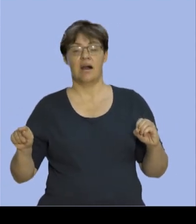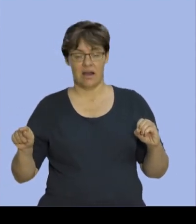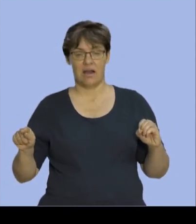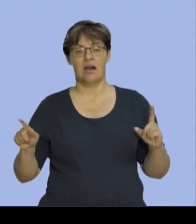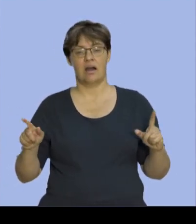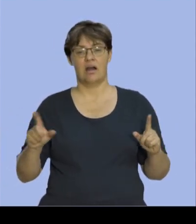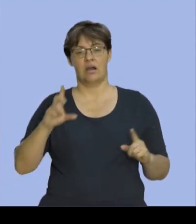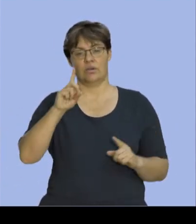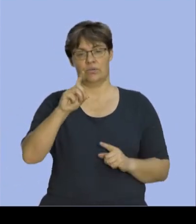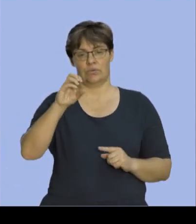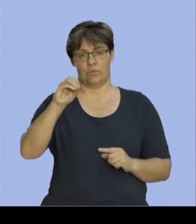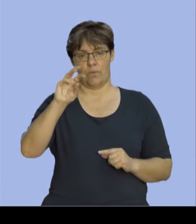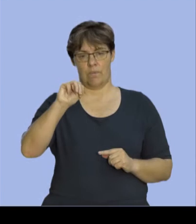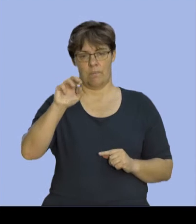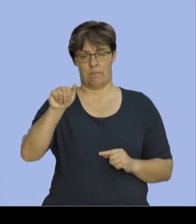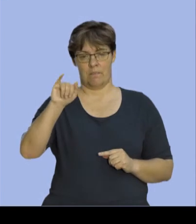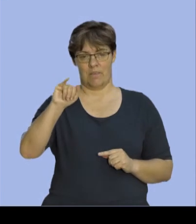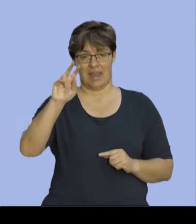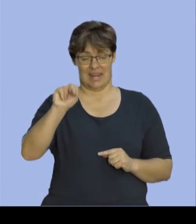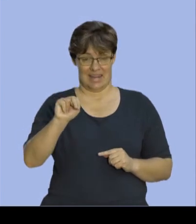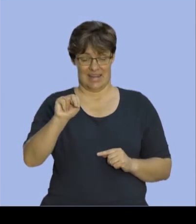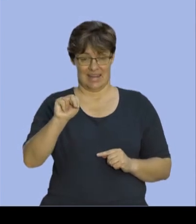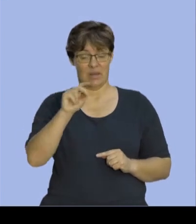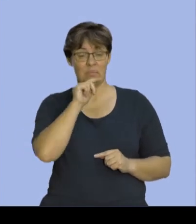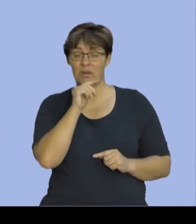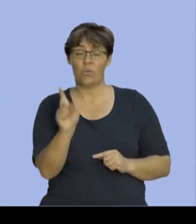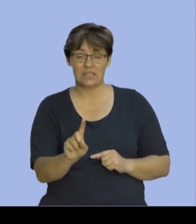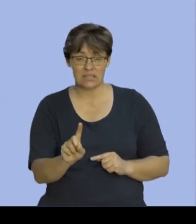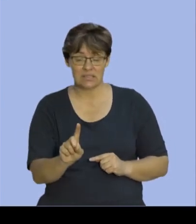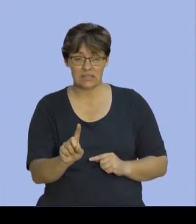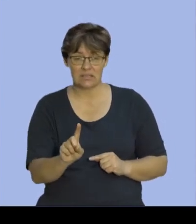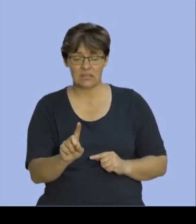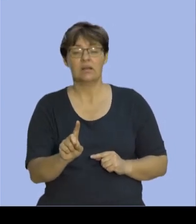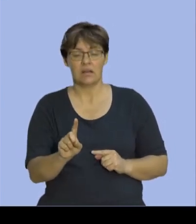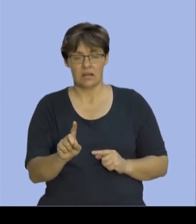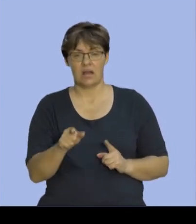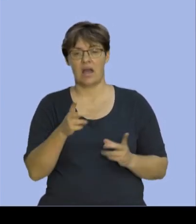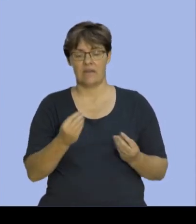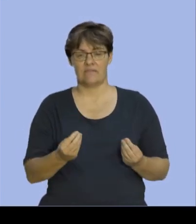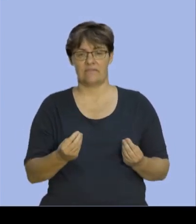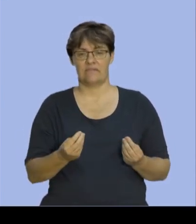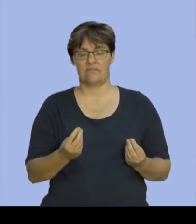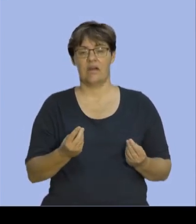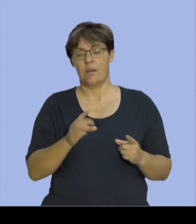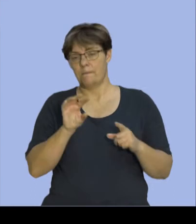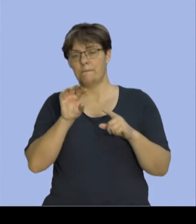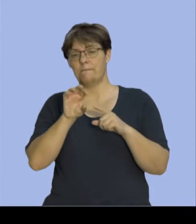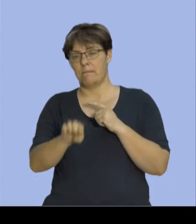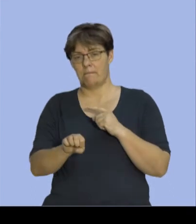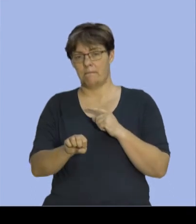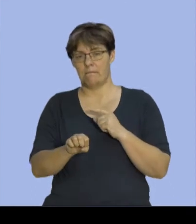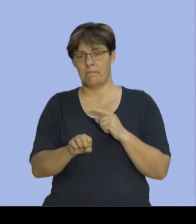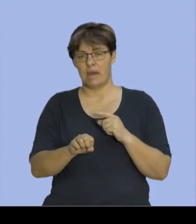the domain of this graph. Remember, domain is about where the graph is defined on